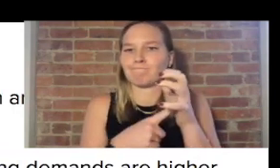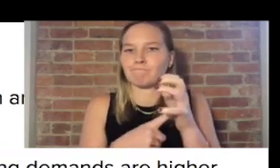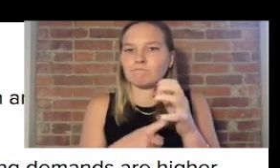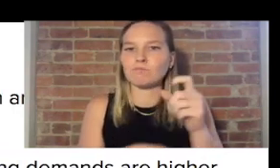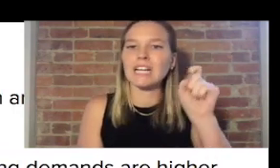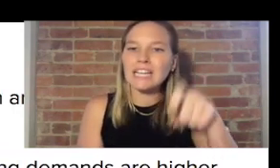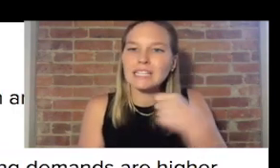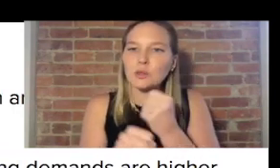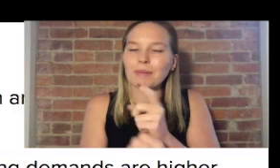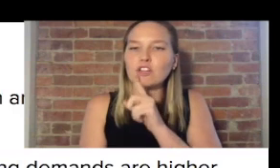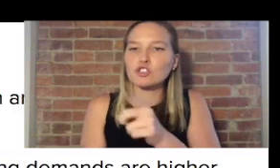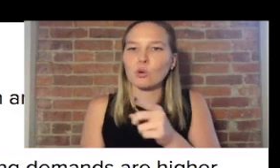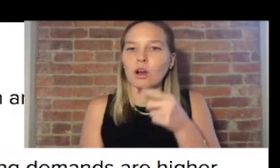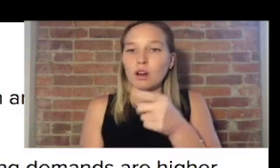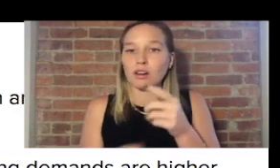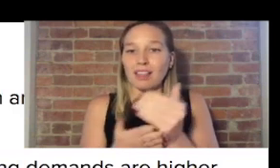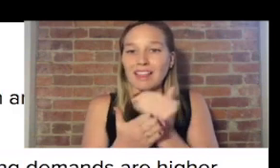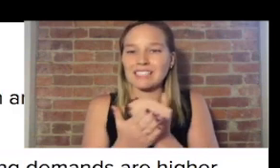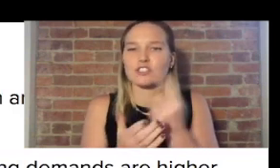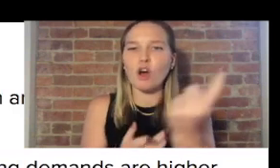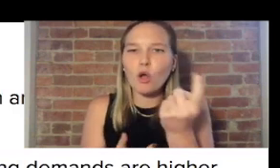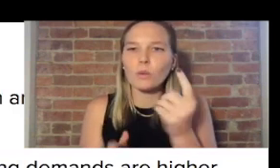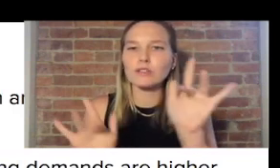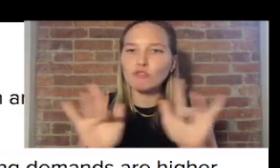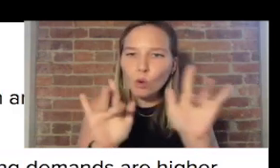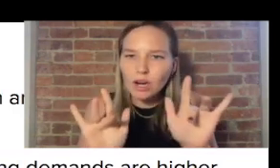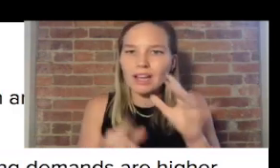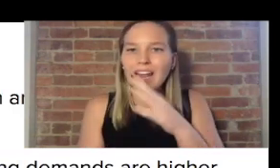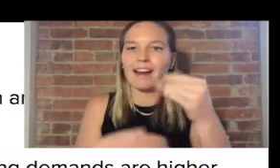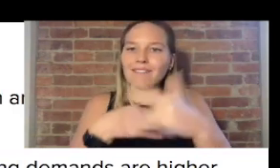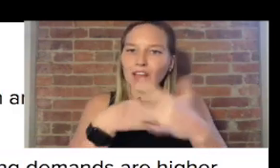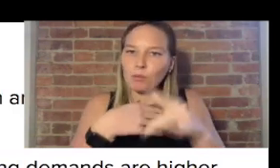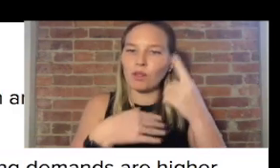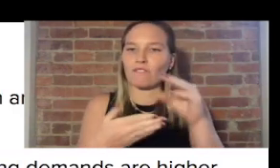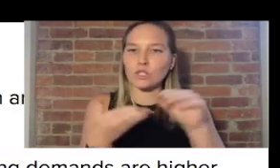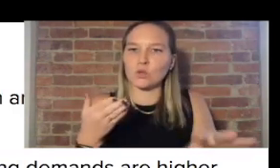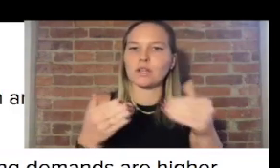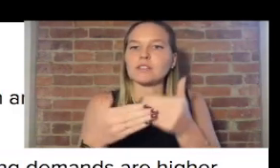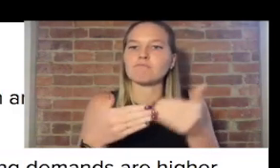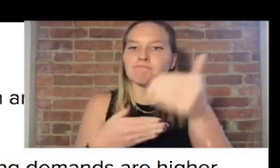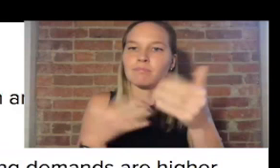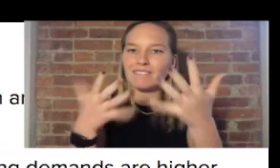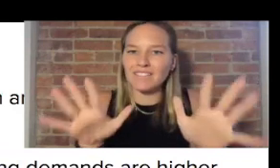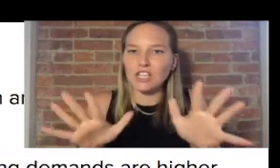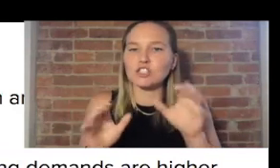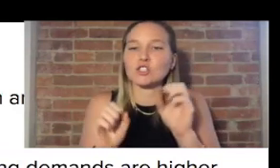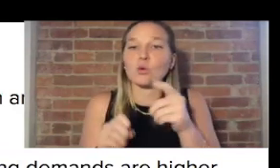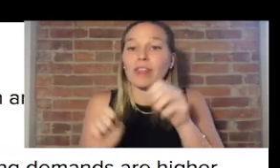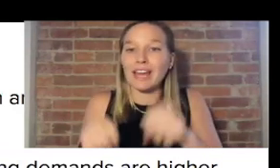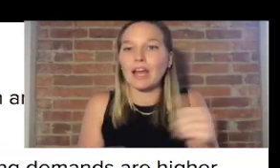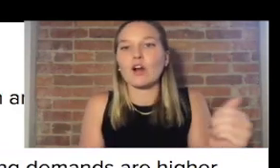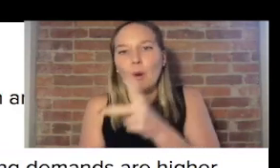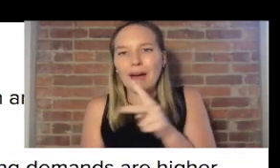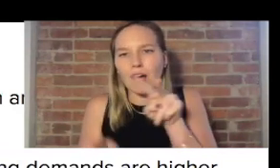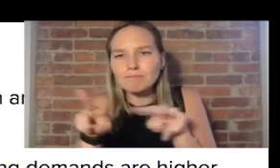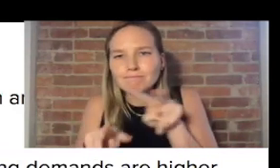Also, there may be lags in internet connection. So it's important to make sure that the lessons are always recorded and available for